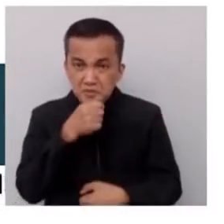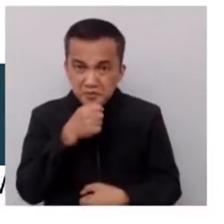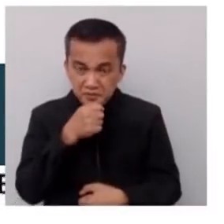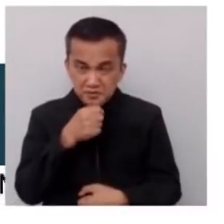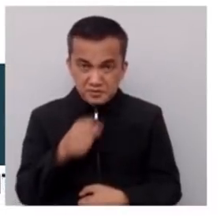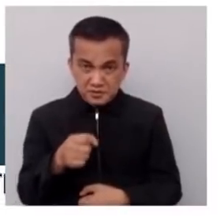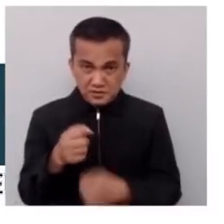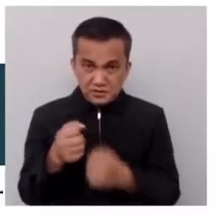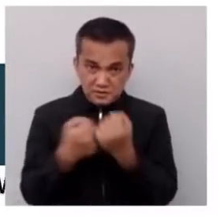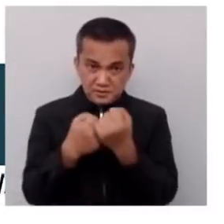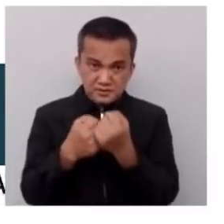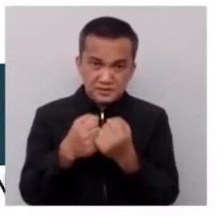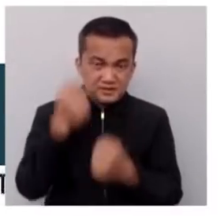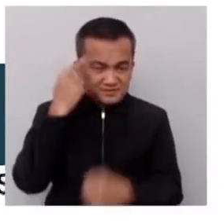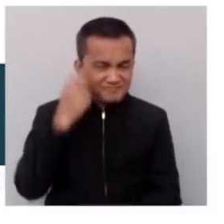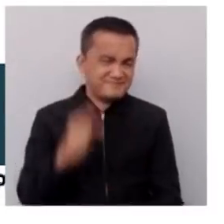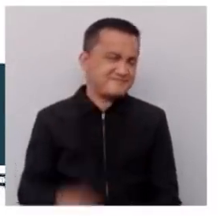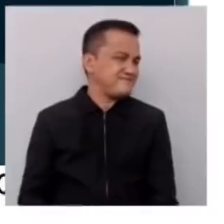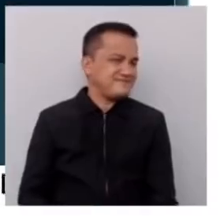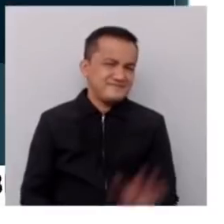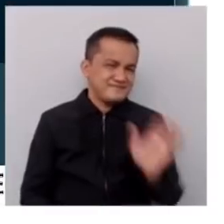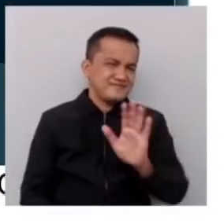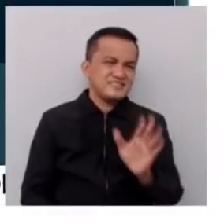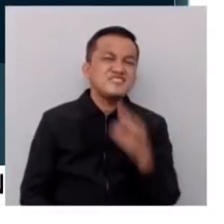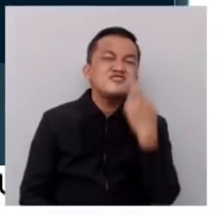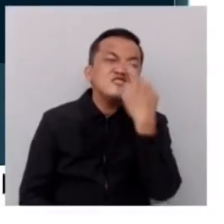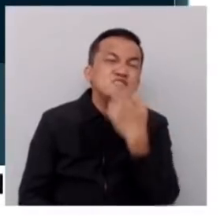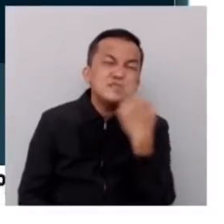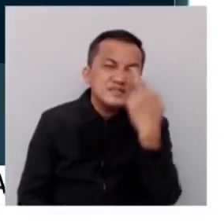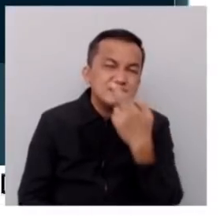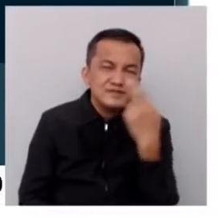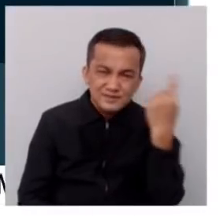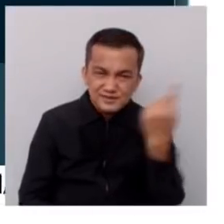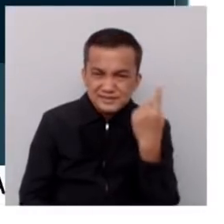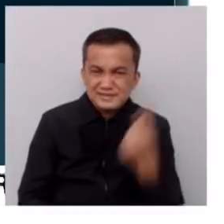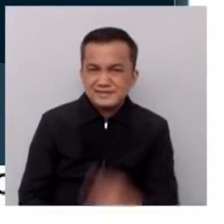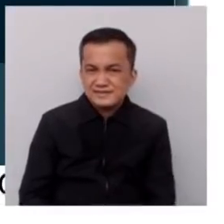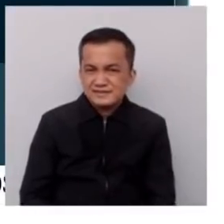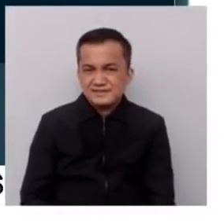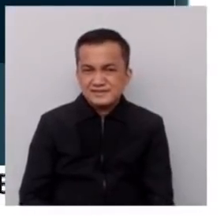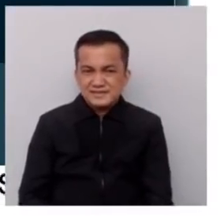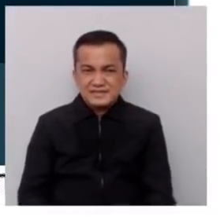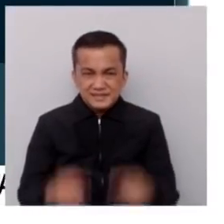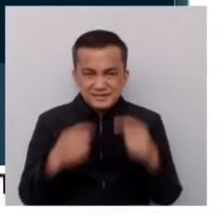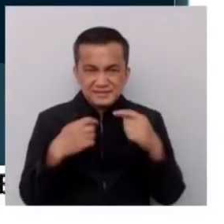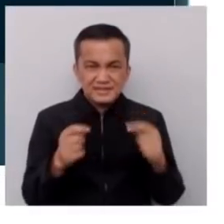subsidized to the state? Of course, ito ay palusot. Palusot lamang. Kasi sinusubukan nila